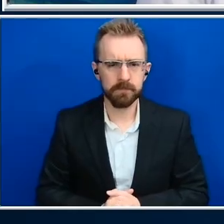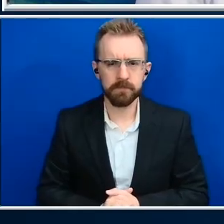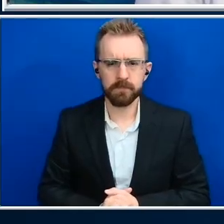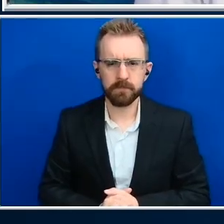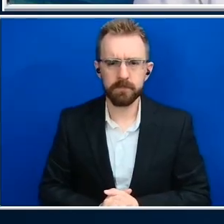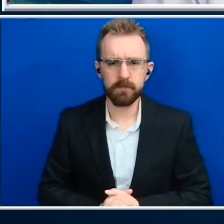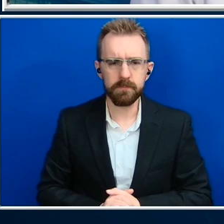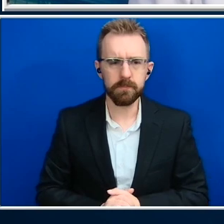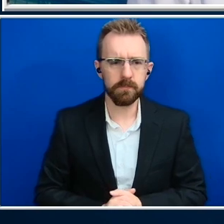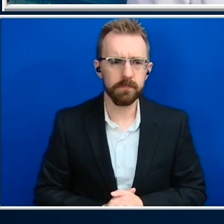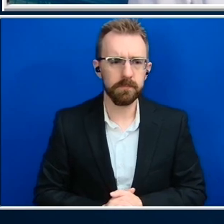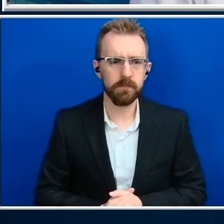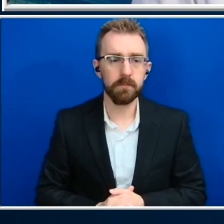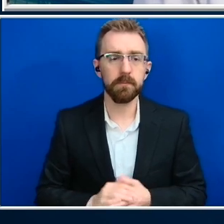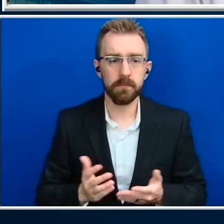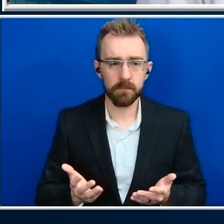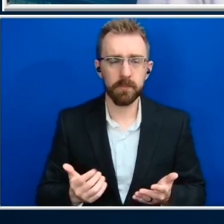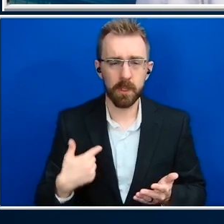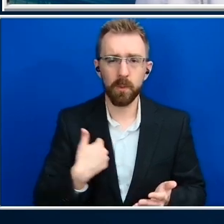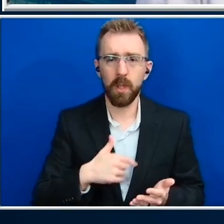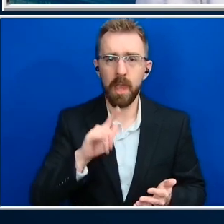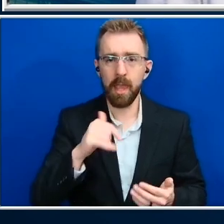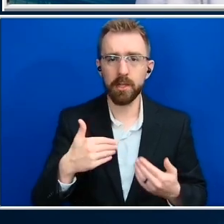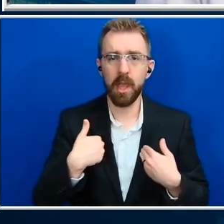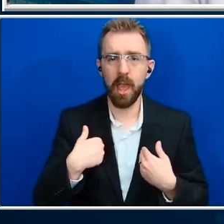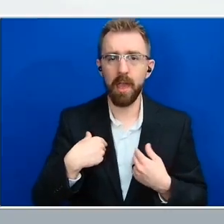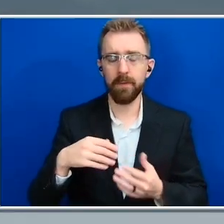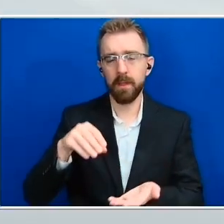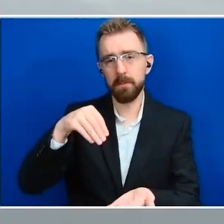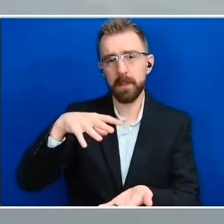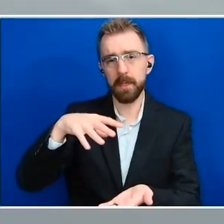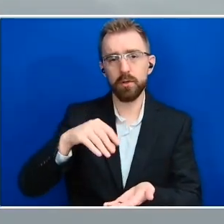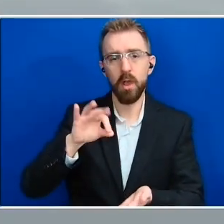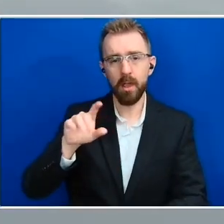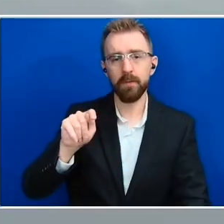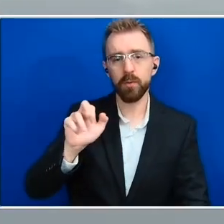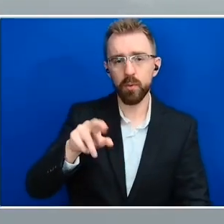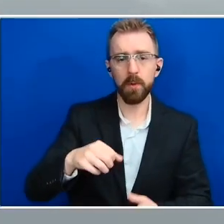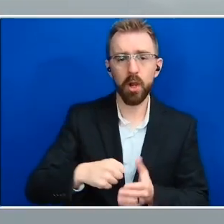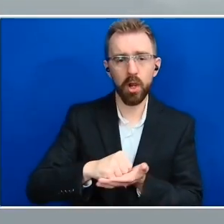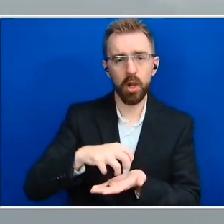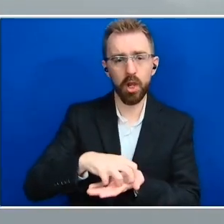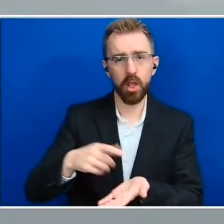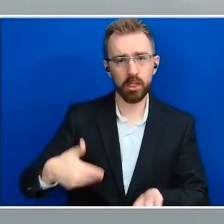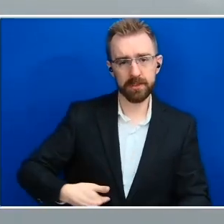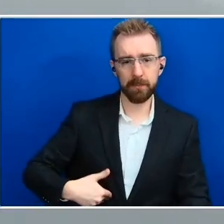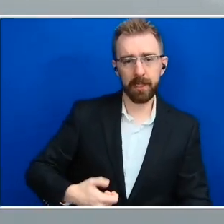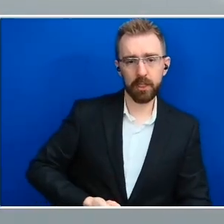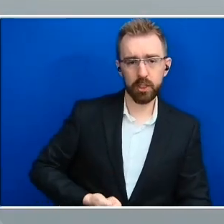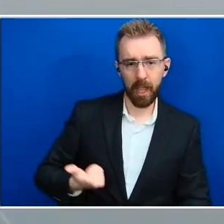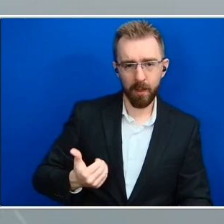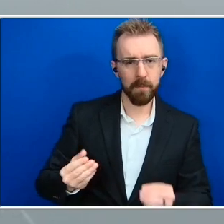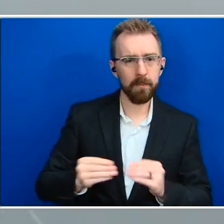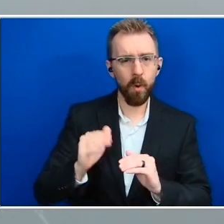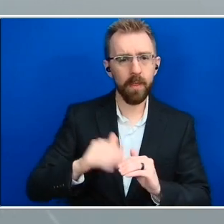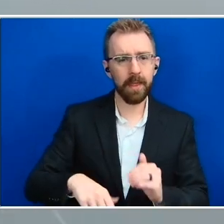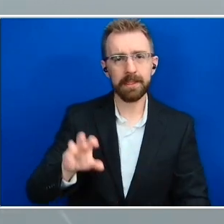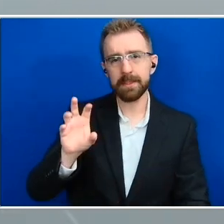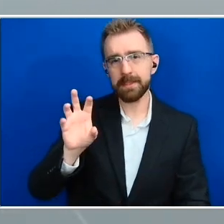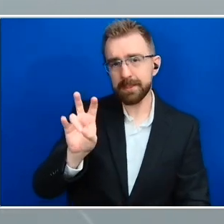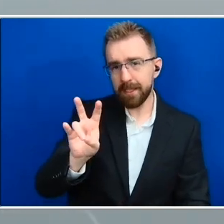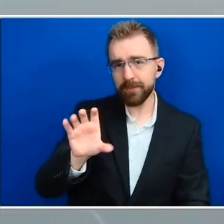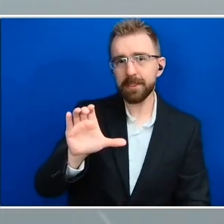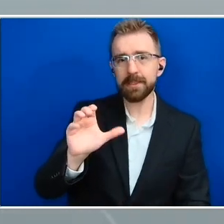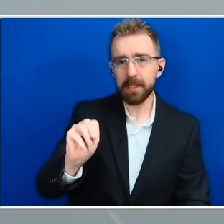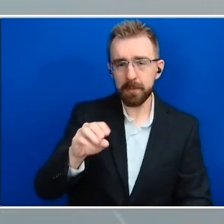So we actually have a photo of the tumor taken out of your stomach. It's more than 7 centimeters in diameter, and of